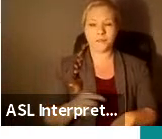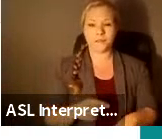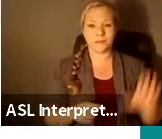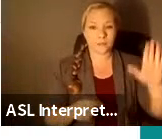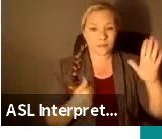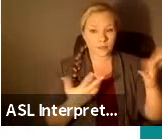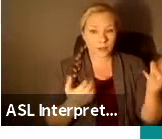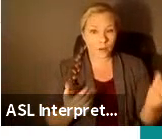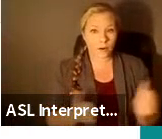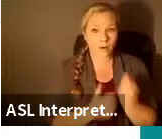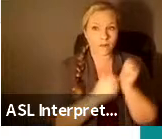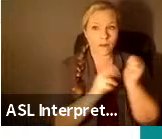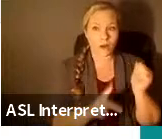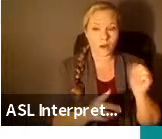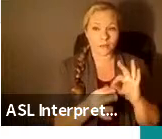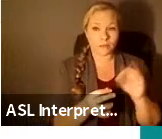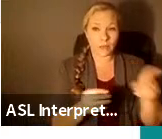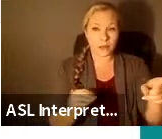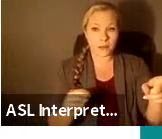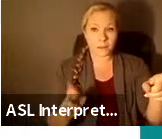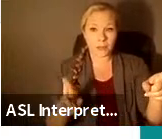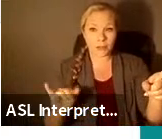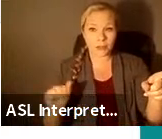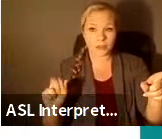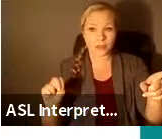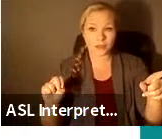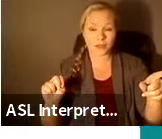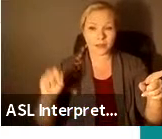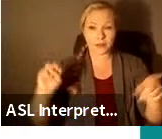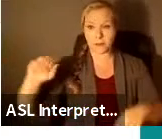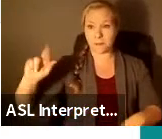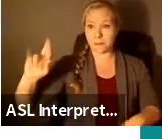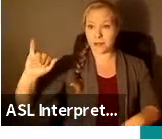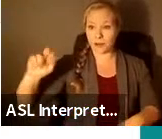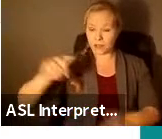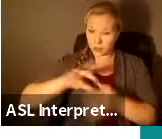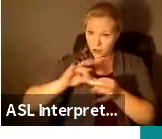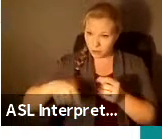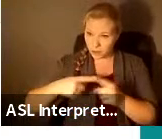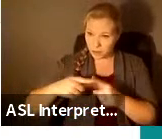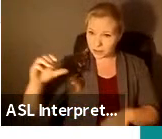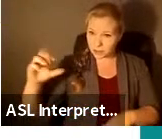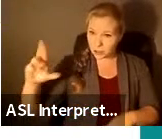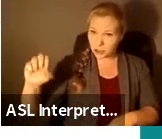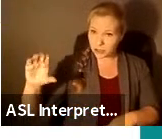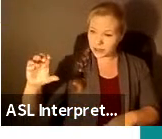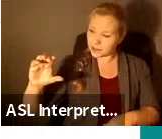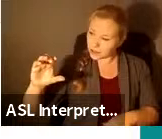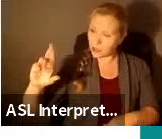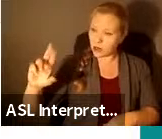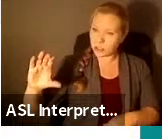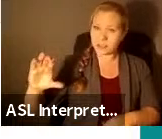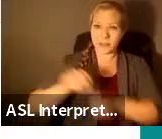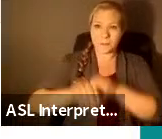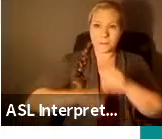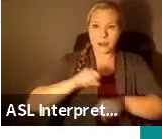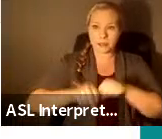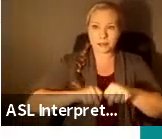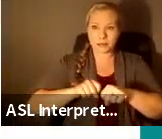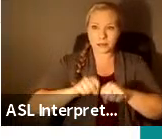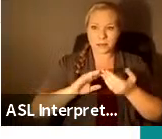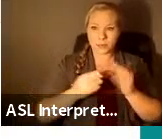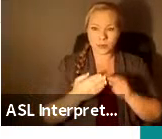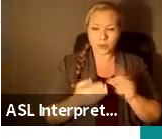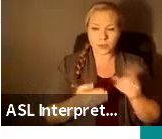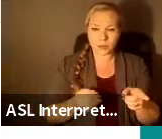a comment on Marion? Sure. Marion, were you talking about the CRC Pedestrian Bicycle Advisory Committee, or was that a local agency Yeah, I said